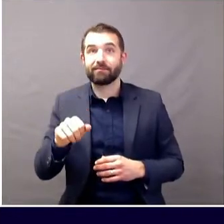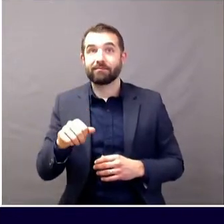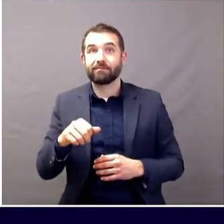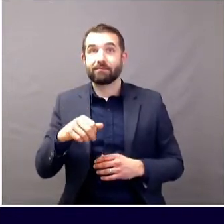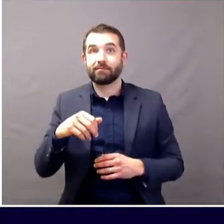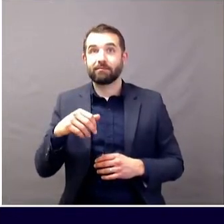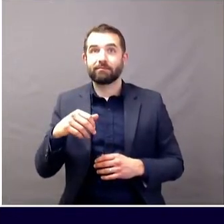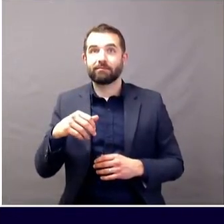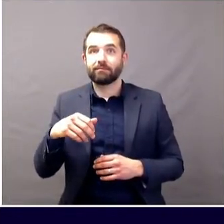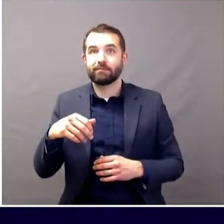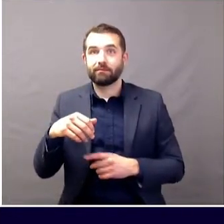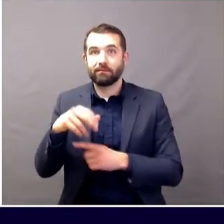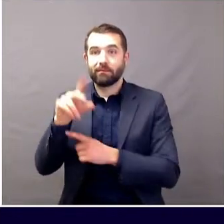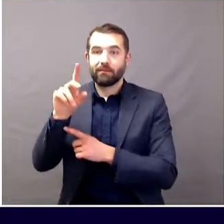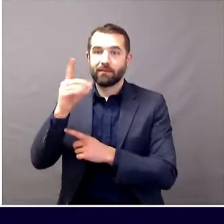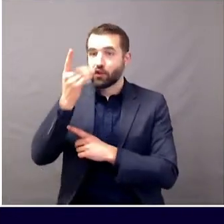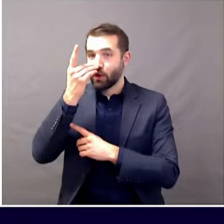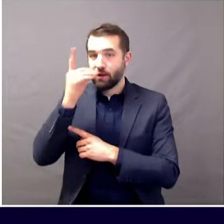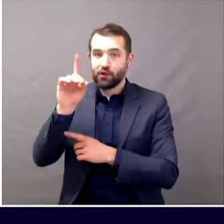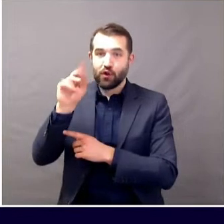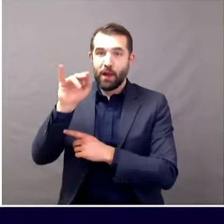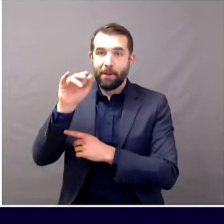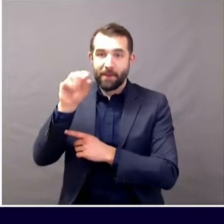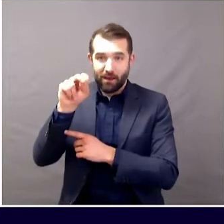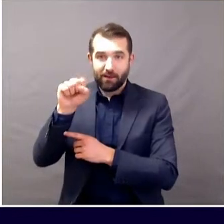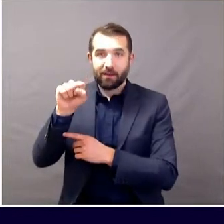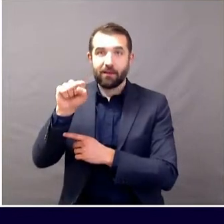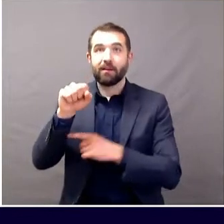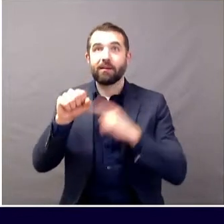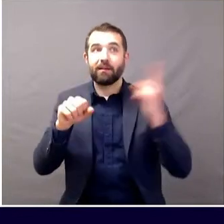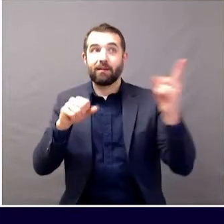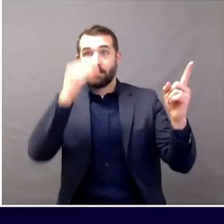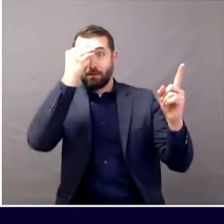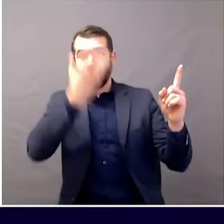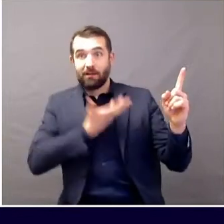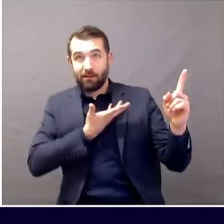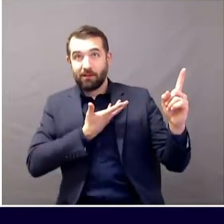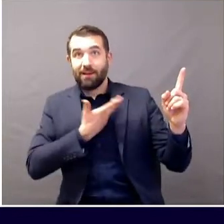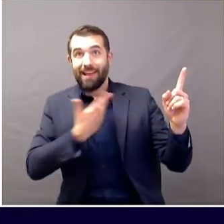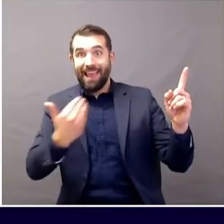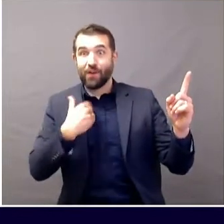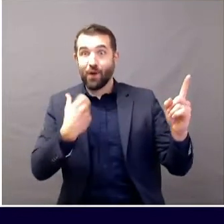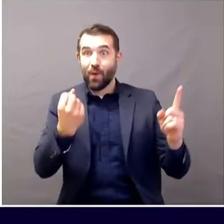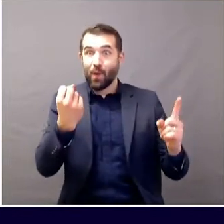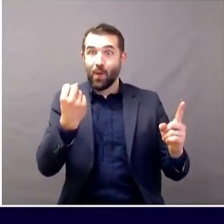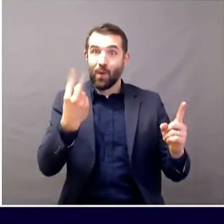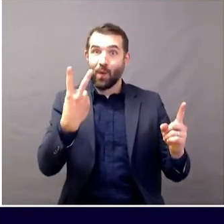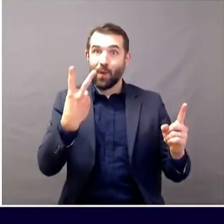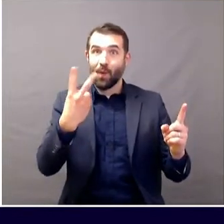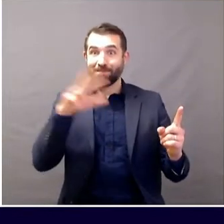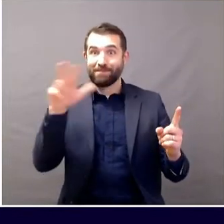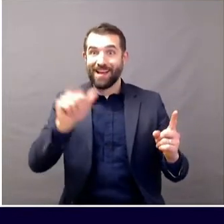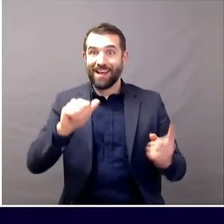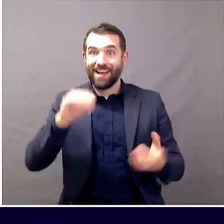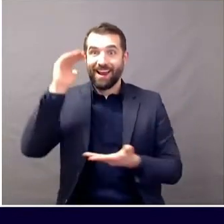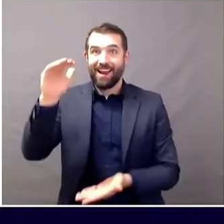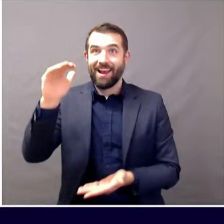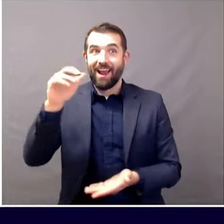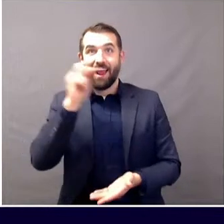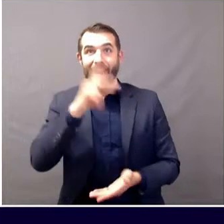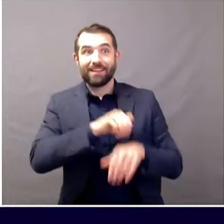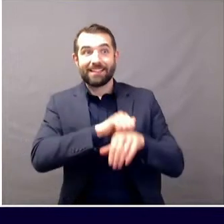of why particularly the drop in the Pfizer vaccine, General Perna briefed state health officials 2 Saturdays